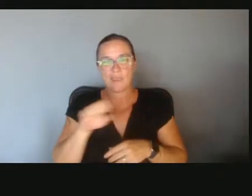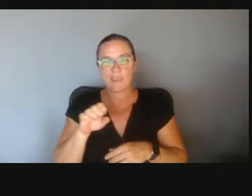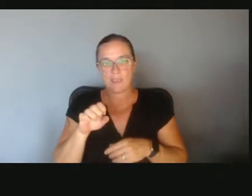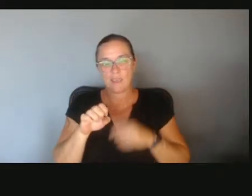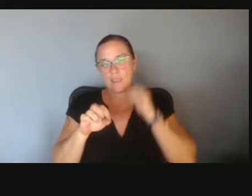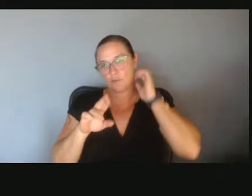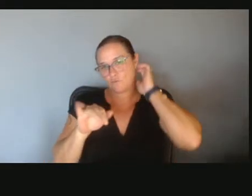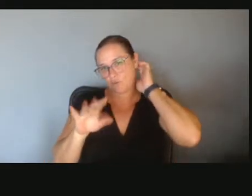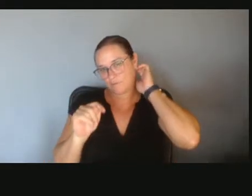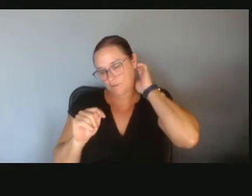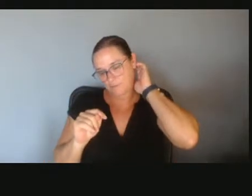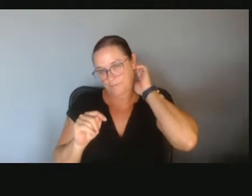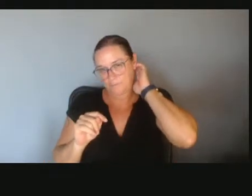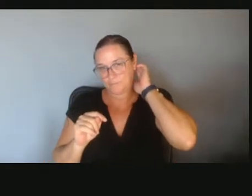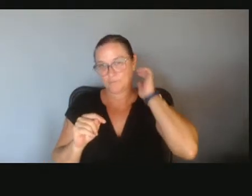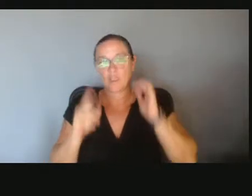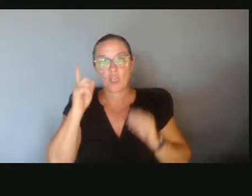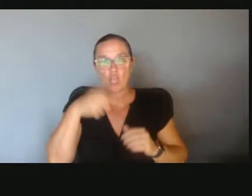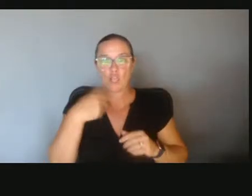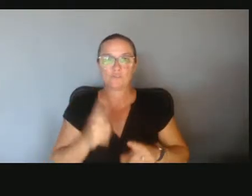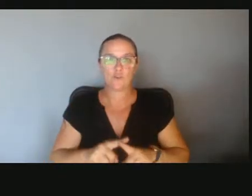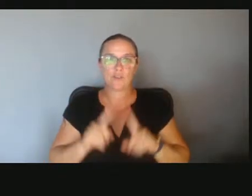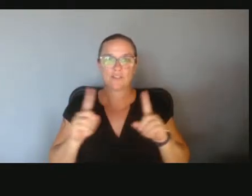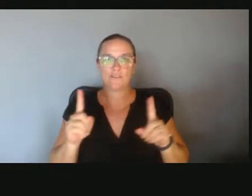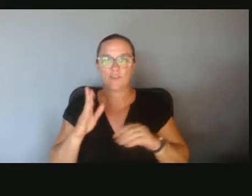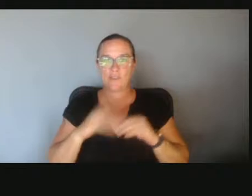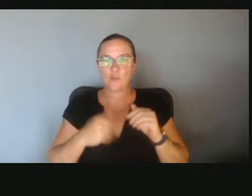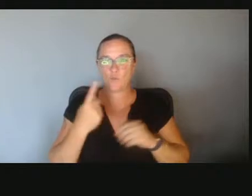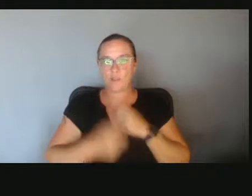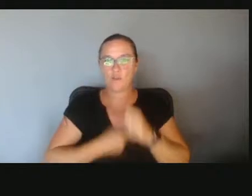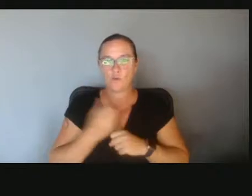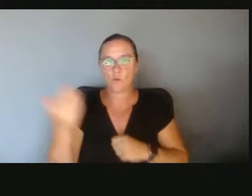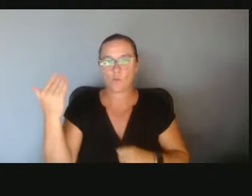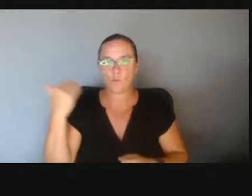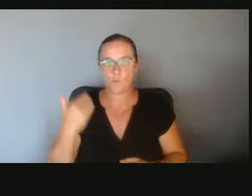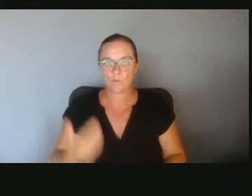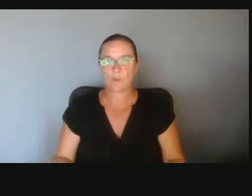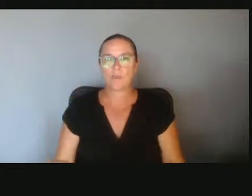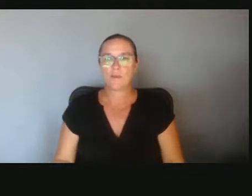very different looking picture from a year ago.